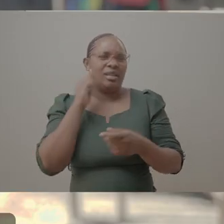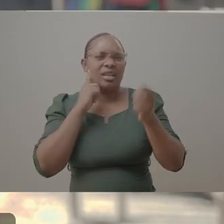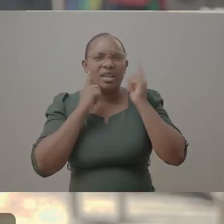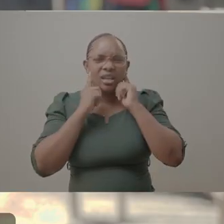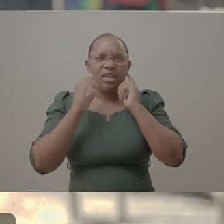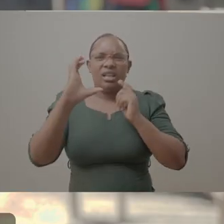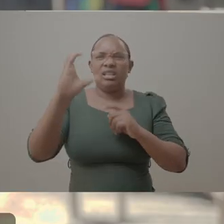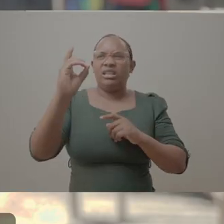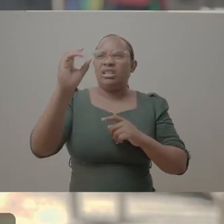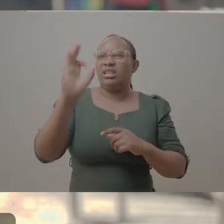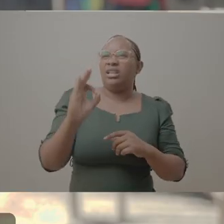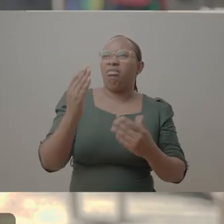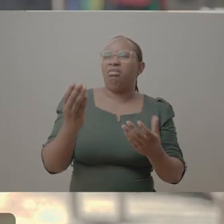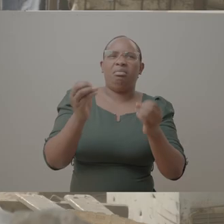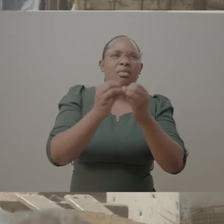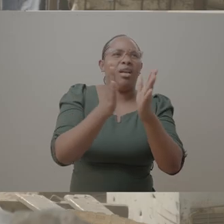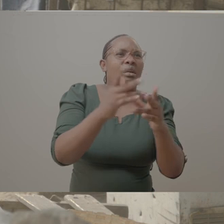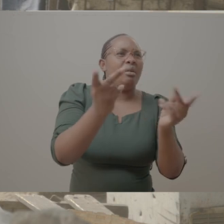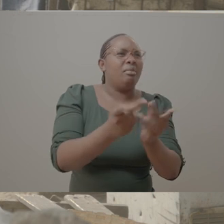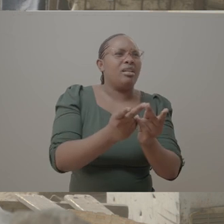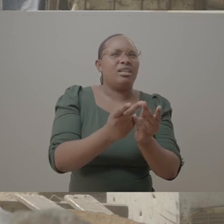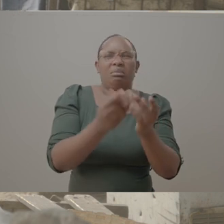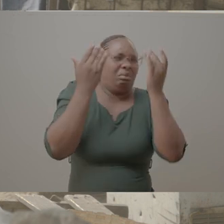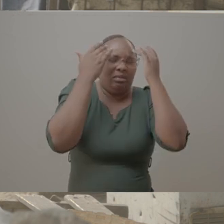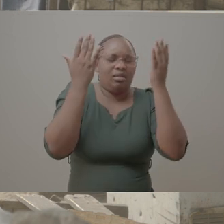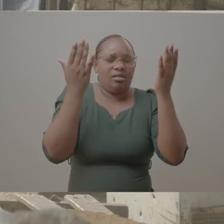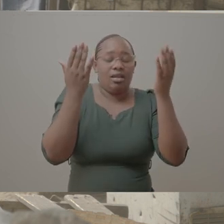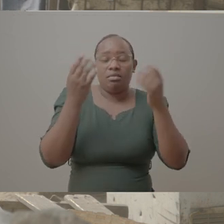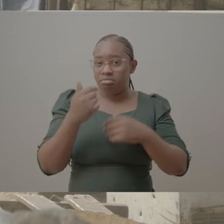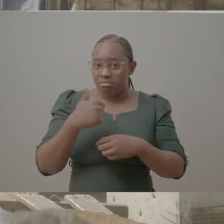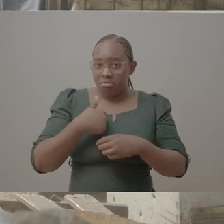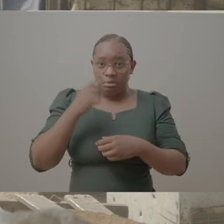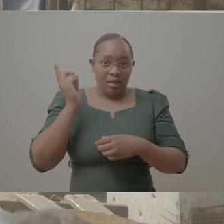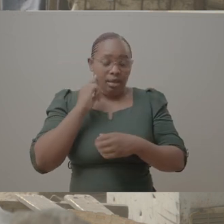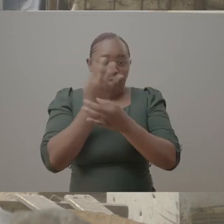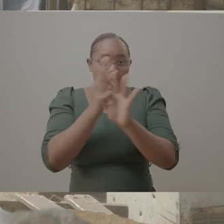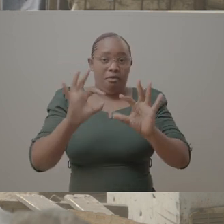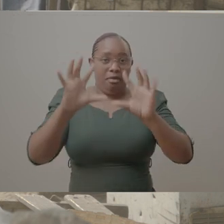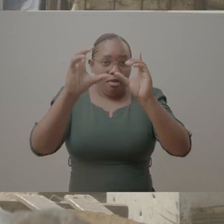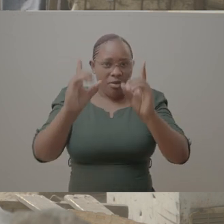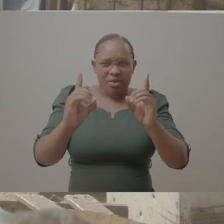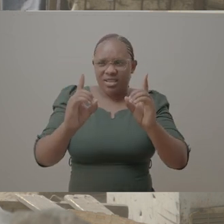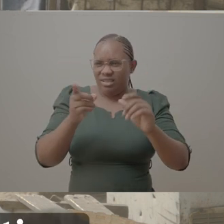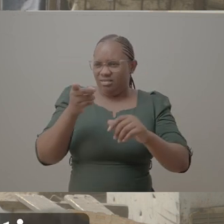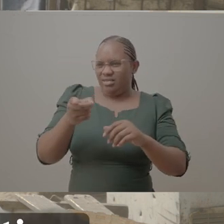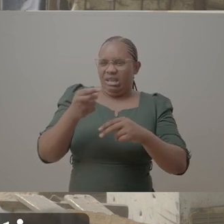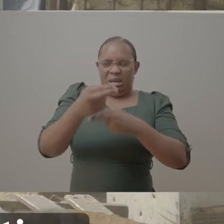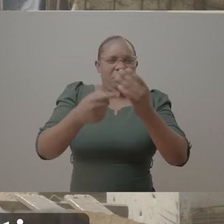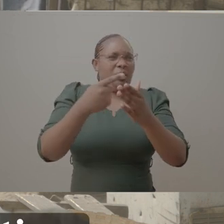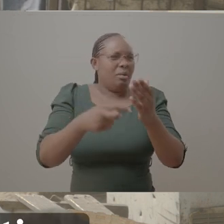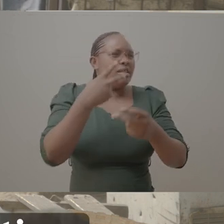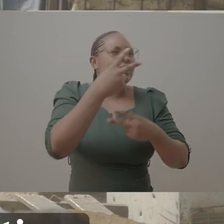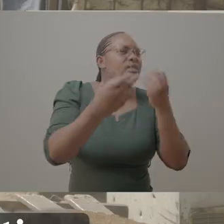ECDF kuyumfafya ife muno mukabwe mu makululu. Va free education hapa mwadini. Tima vera chapa free education. But